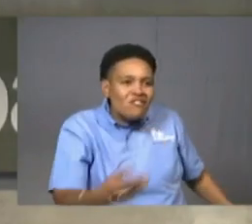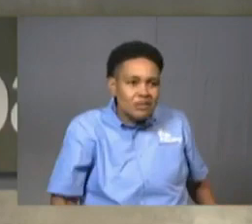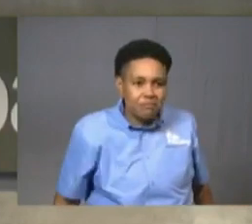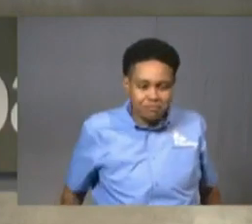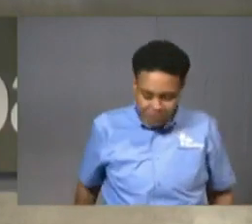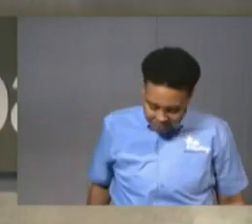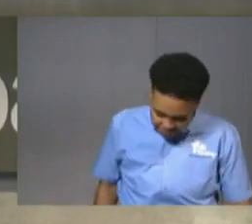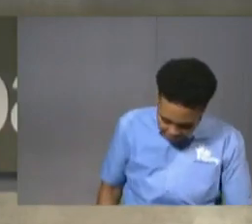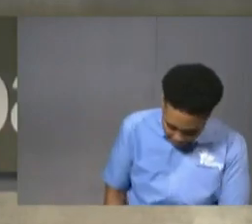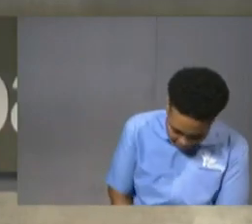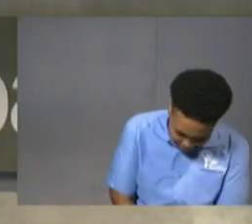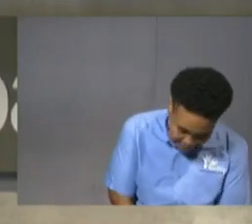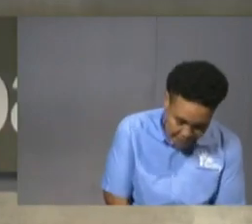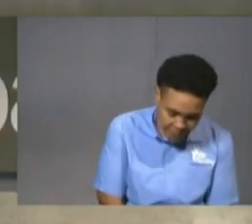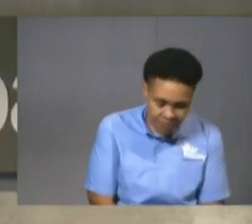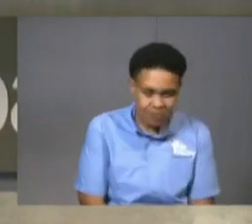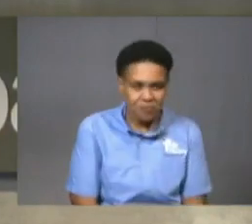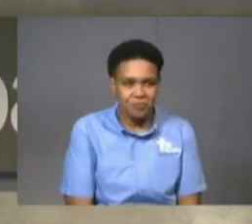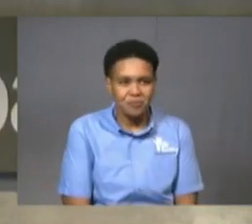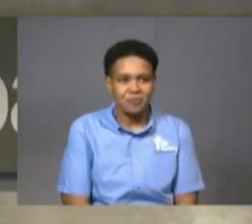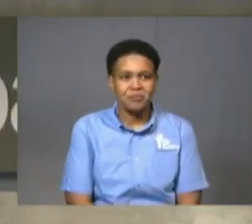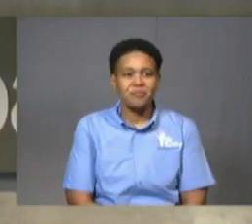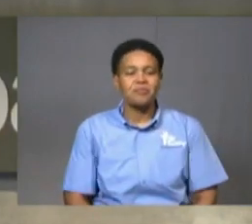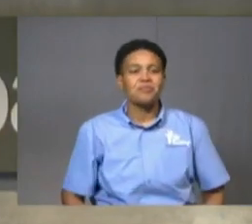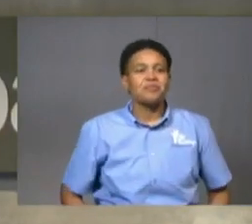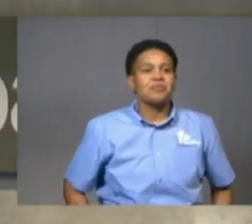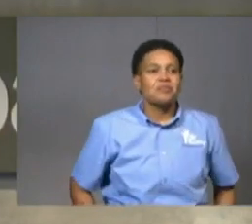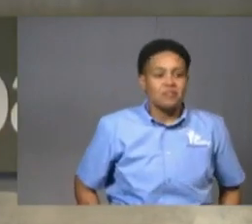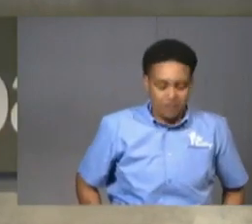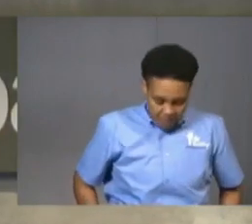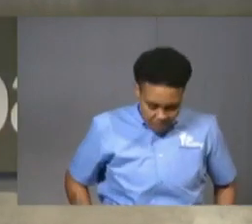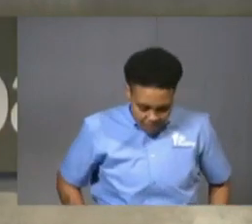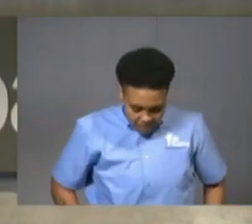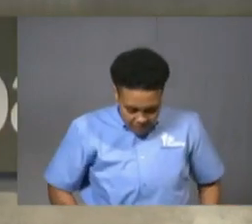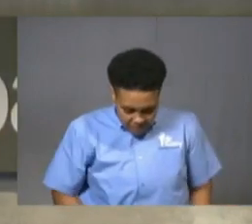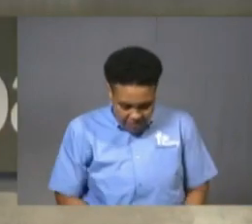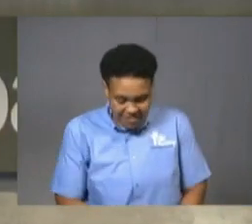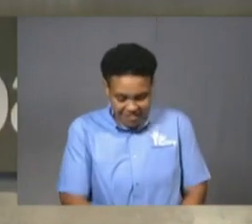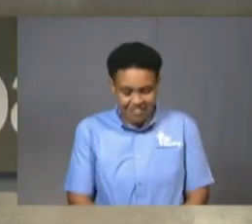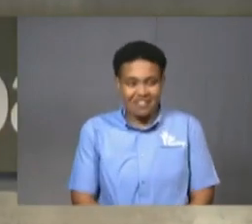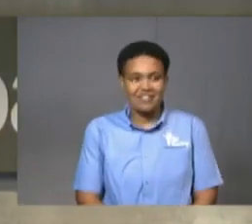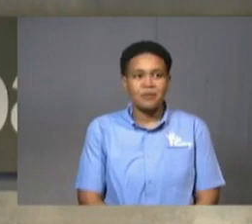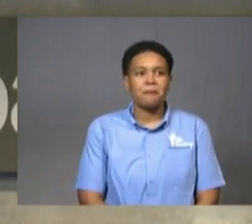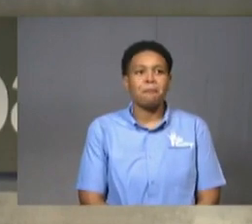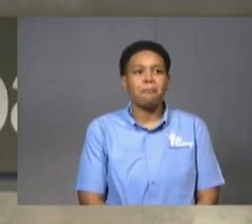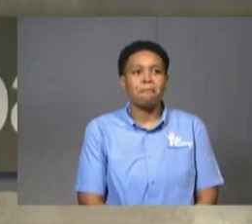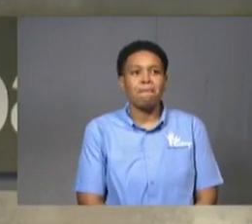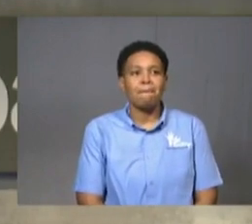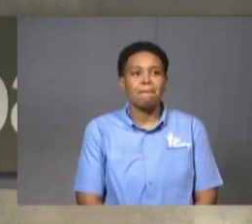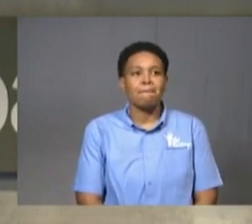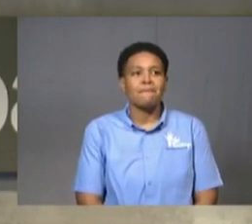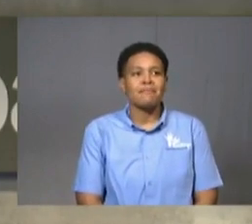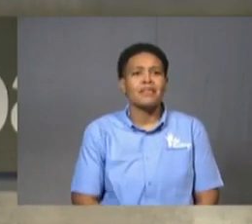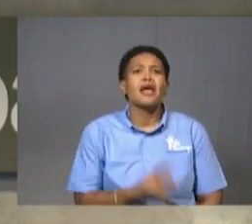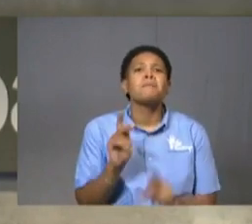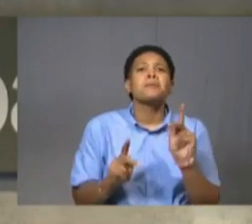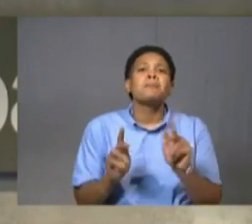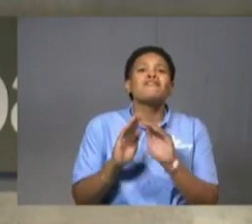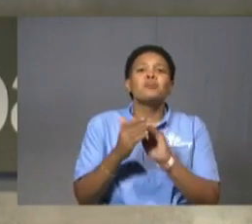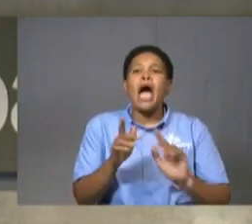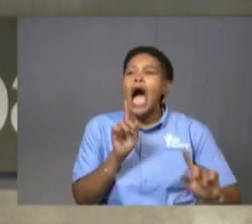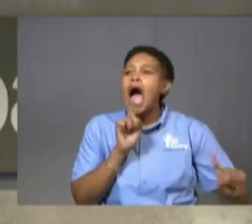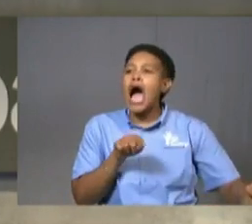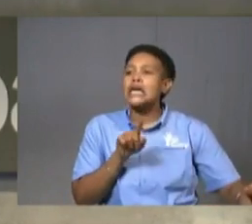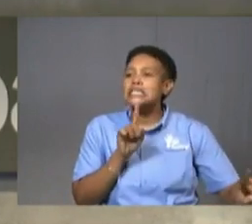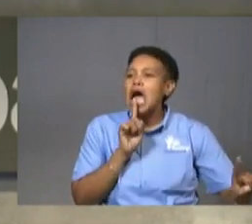The people of Jamaica have, in poll after poll after poll, answered that question. And they have